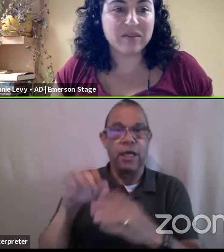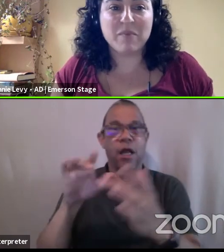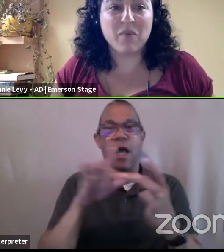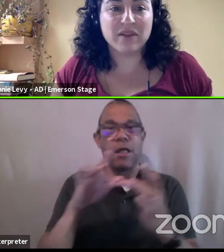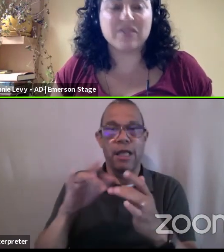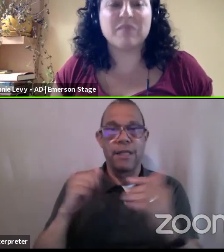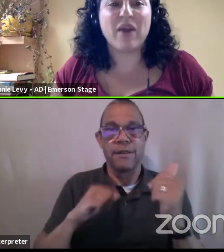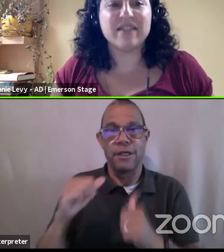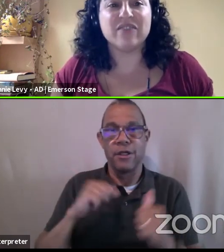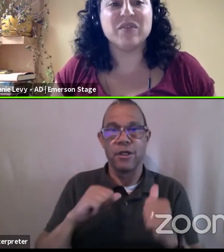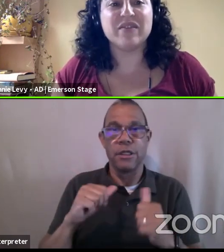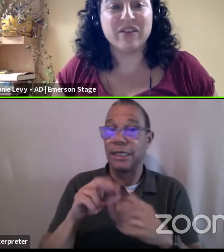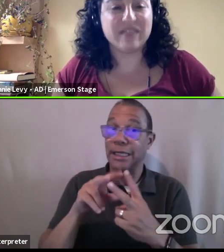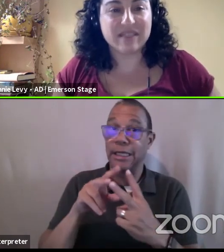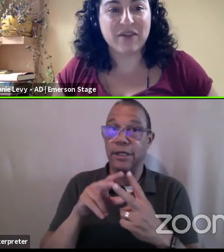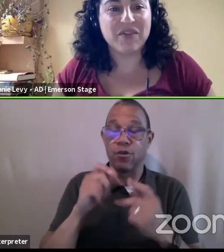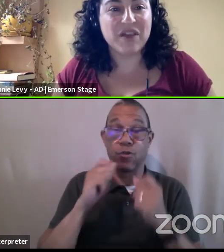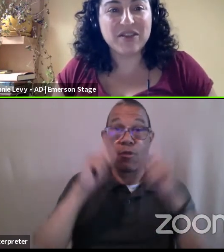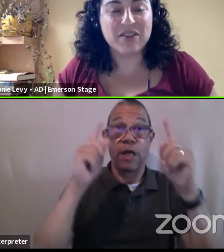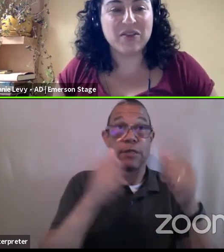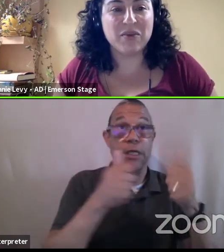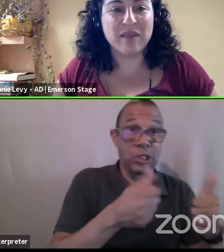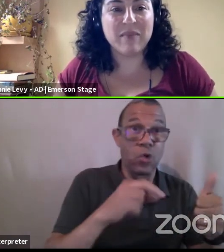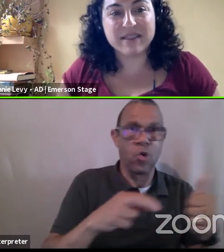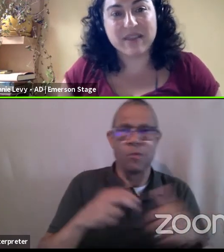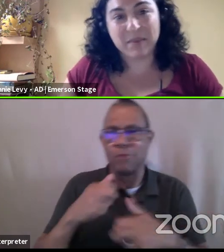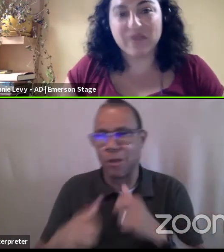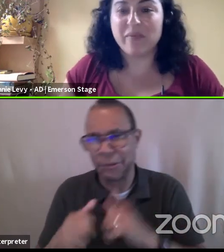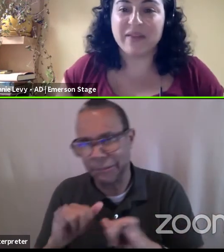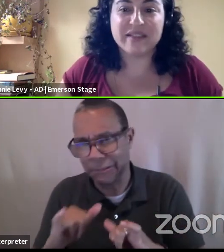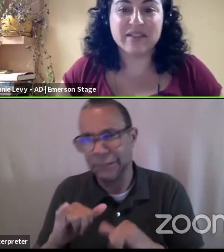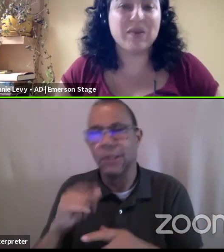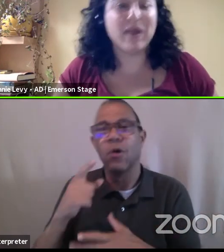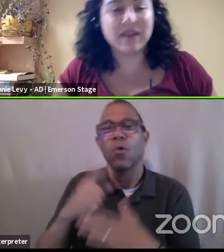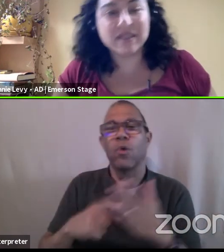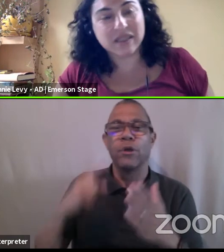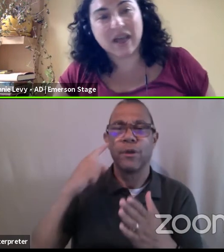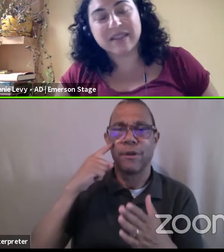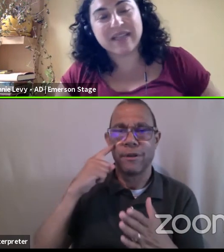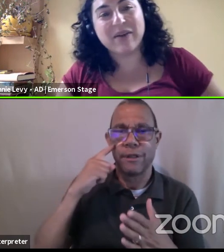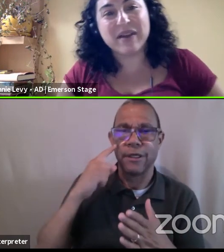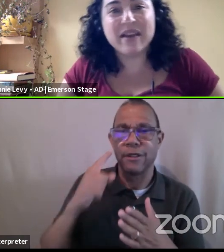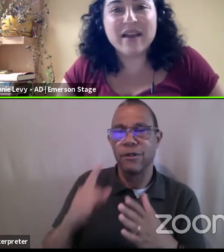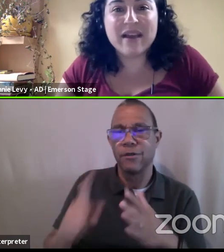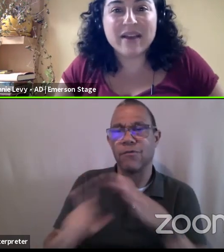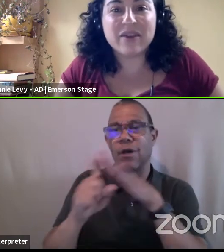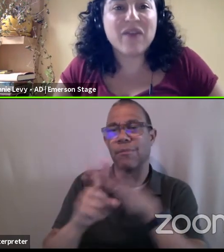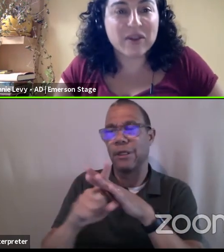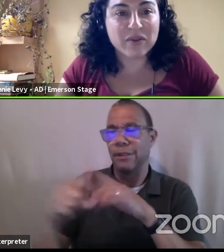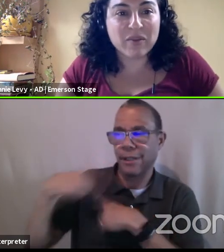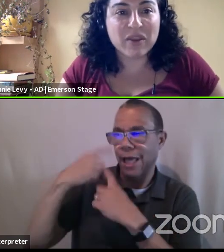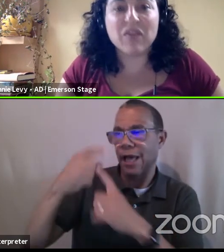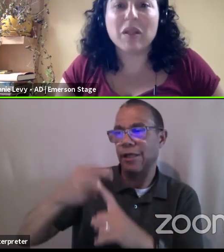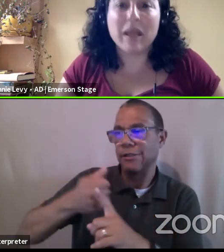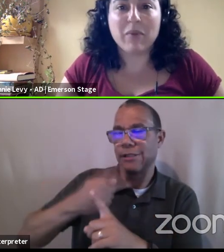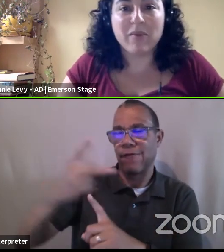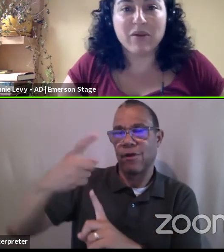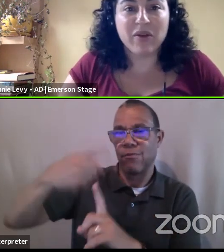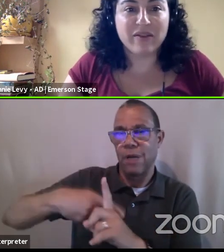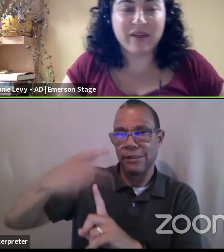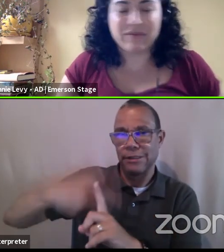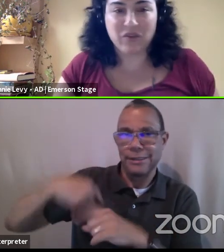what is a what is a surprise that has revealed itself to you in the past couple of months since we went into the lockdown i don't know if either i'm looking for the